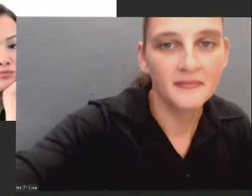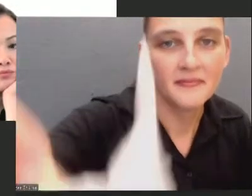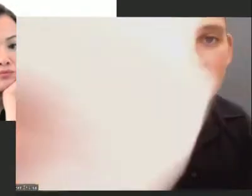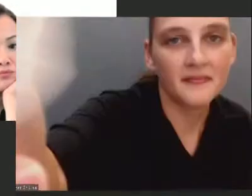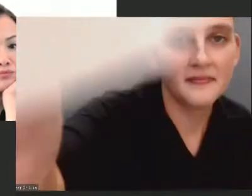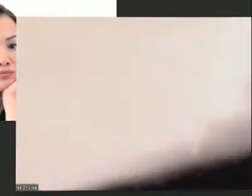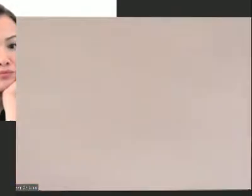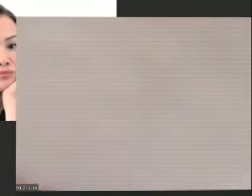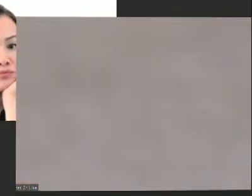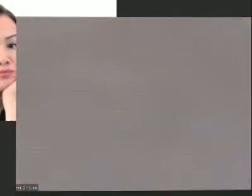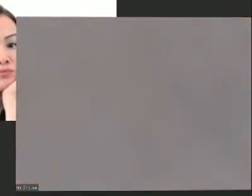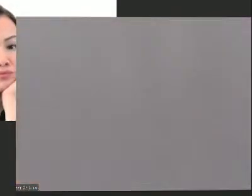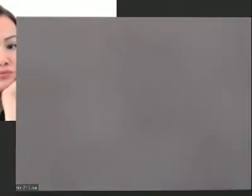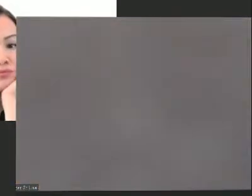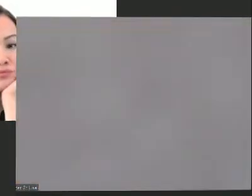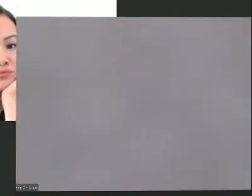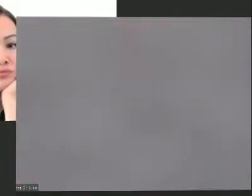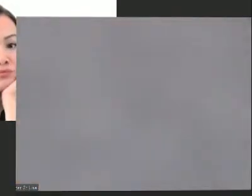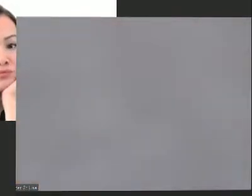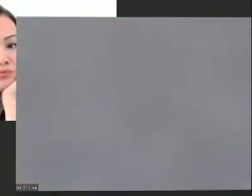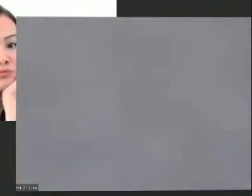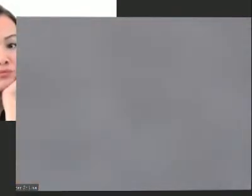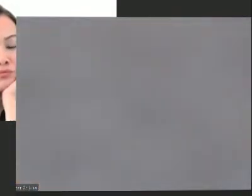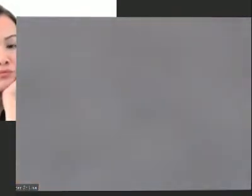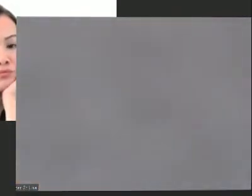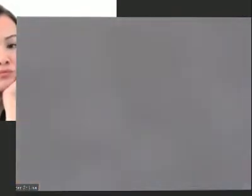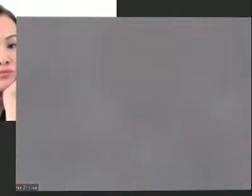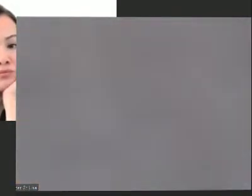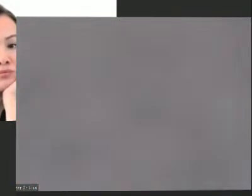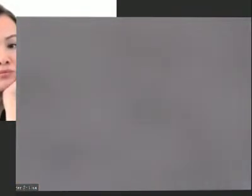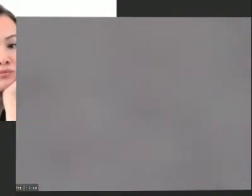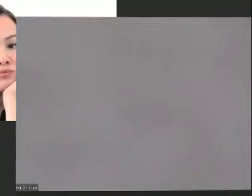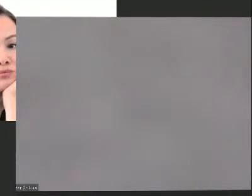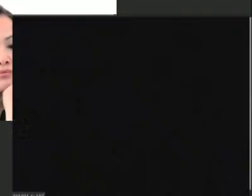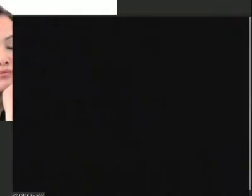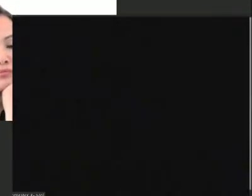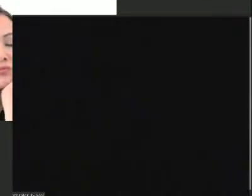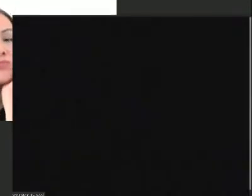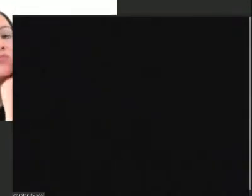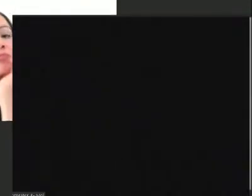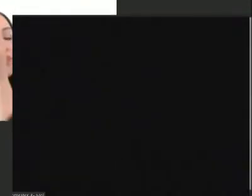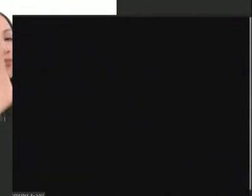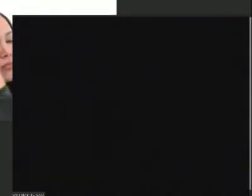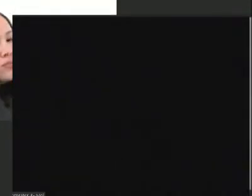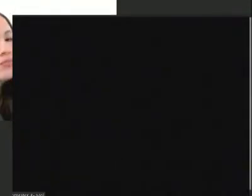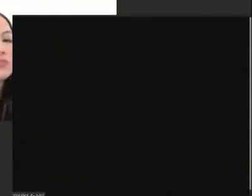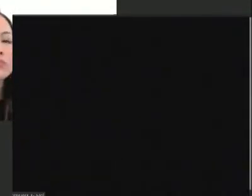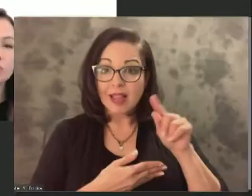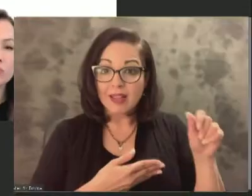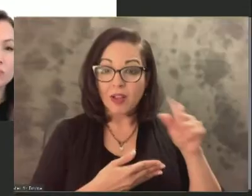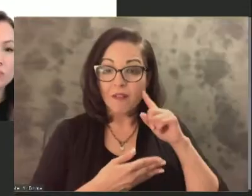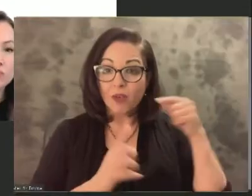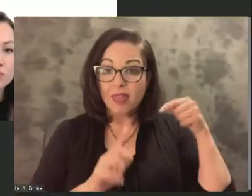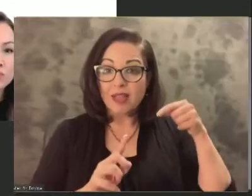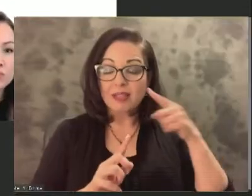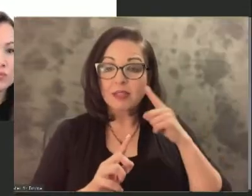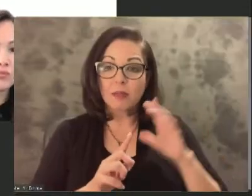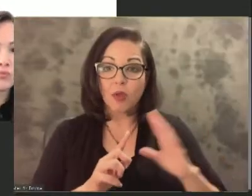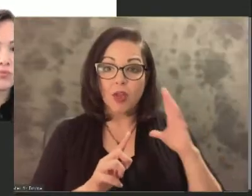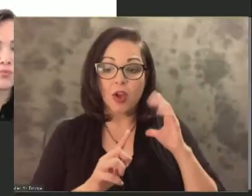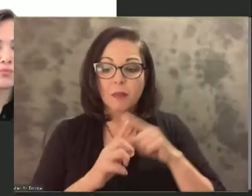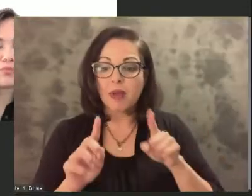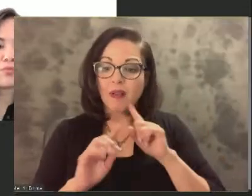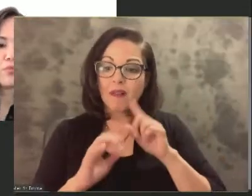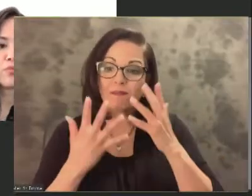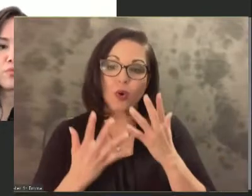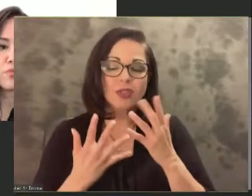new mantra, and just want to congratulate FEMA for collecting the data on that early on. But unfortunately, that was